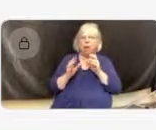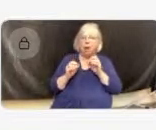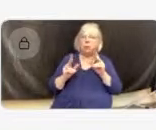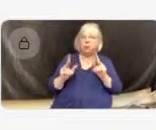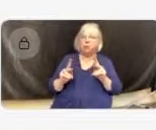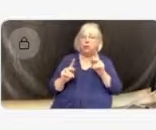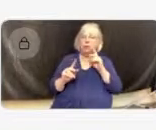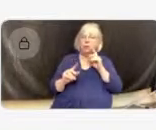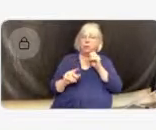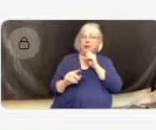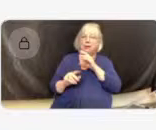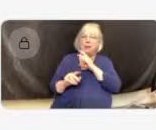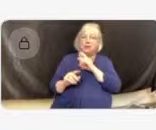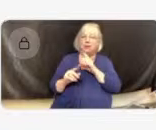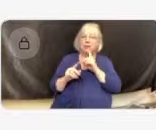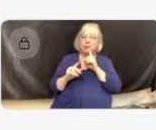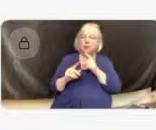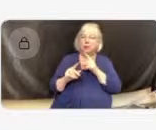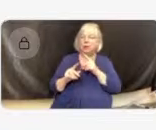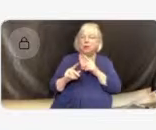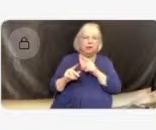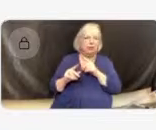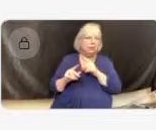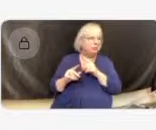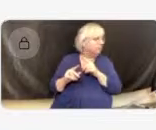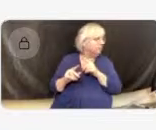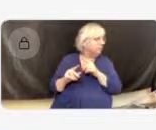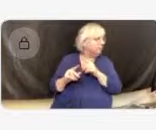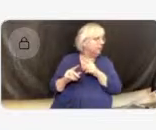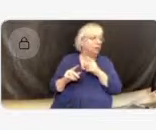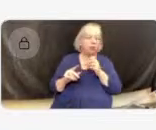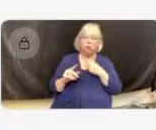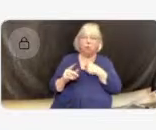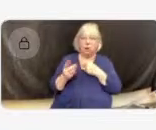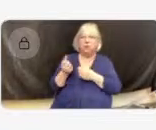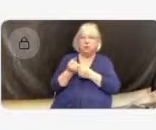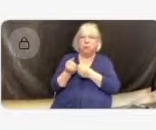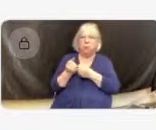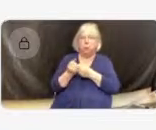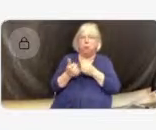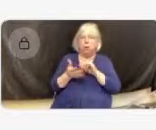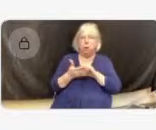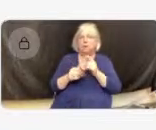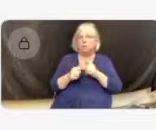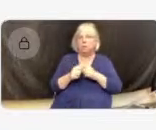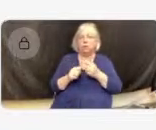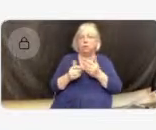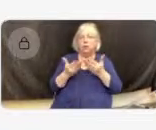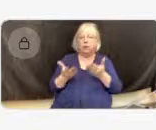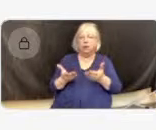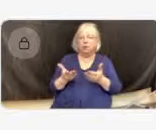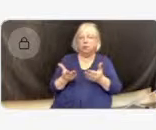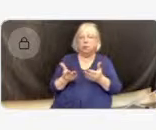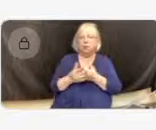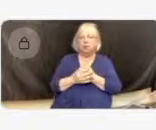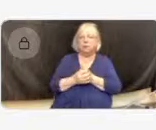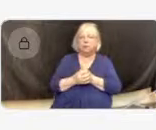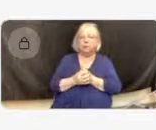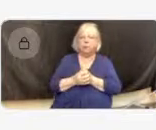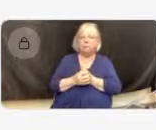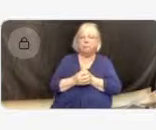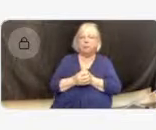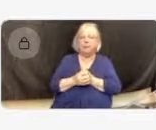opportunities for seniors that really needed it. So I was in support of the person who owns the